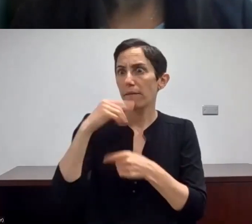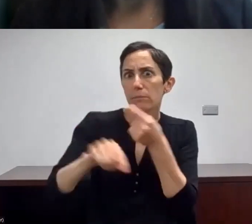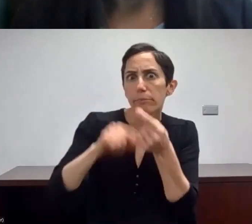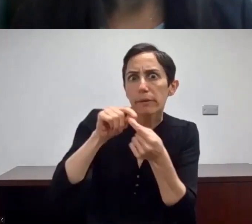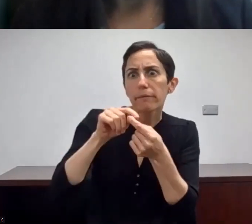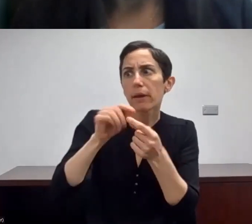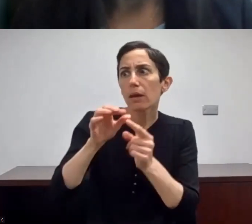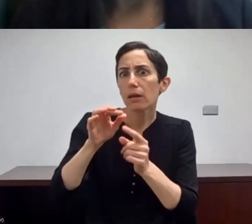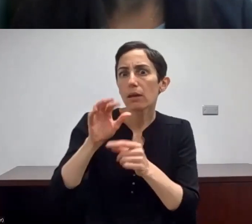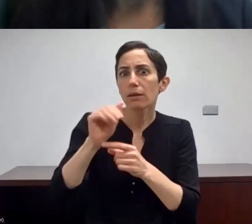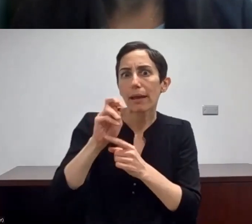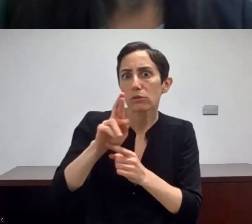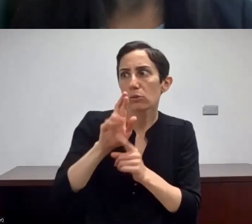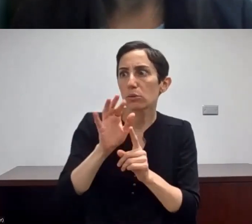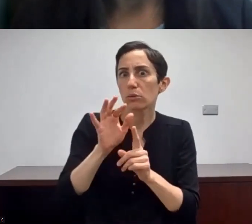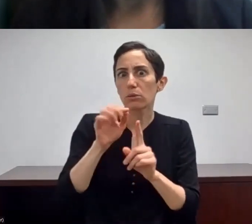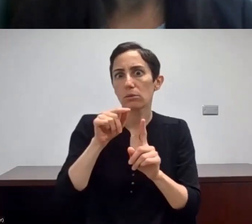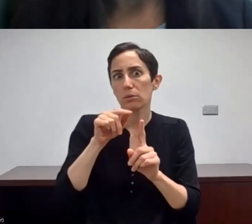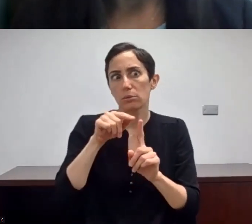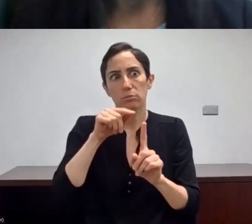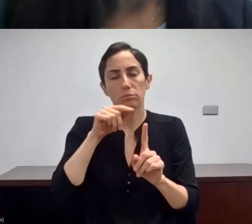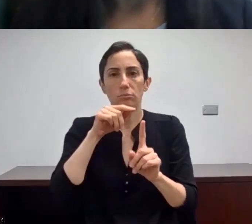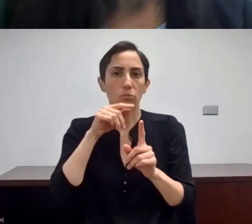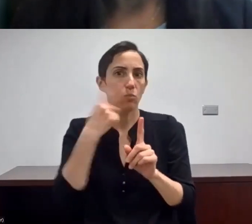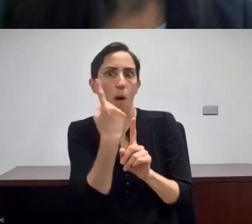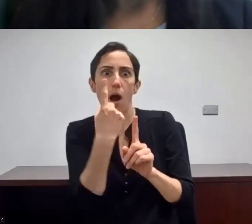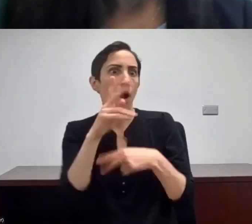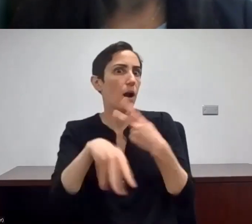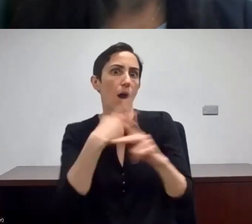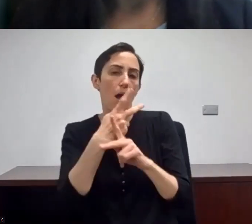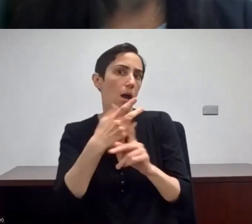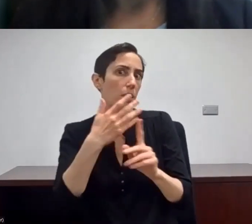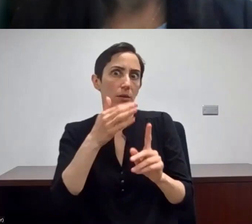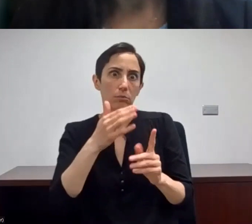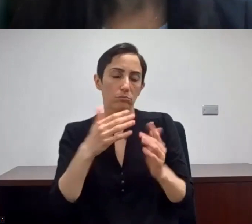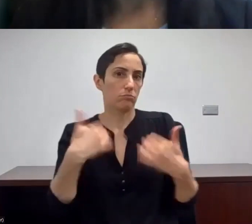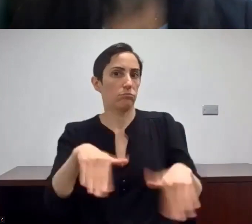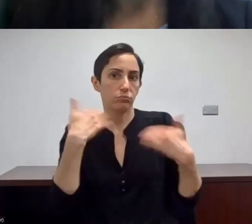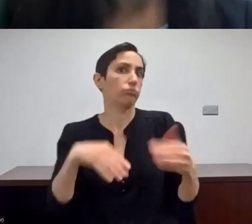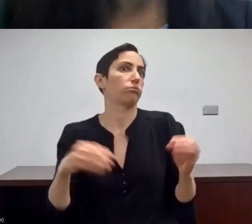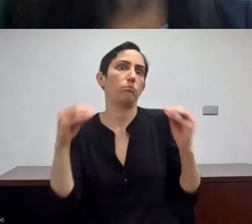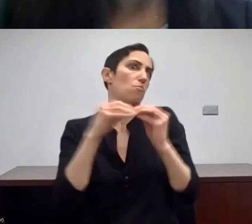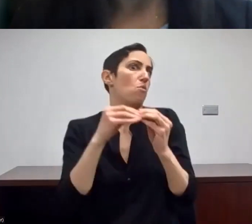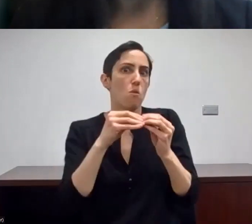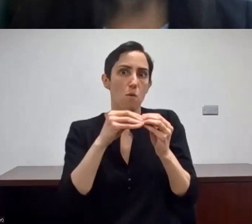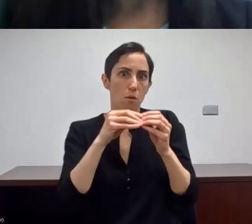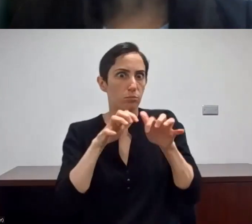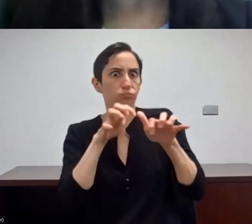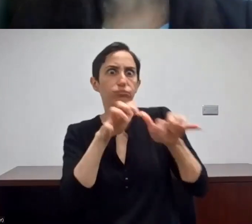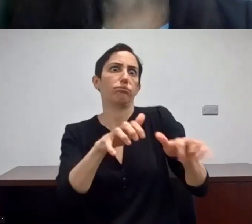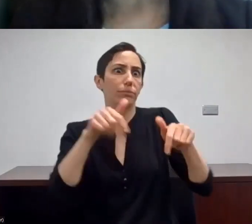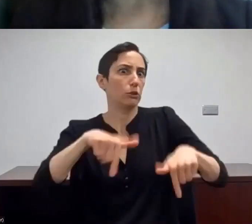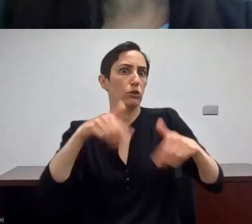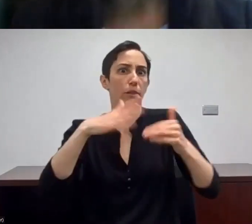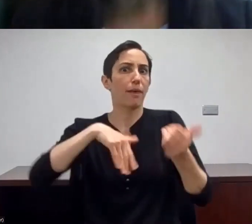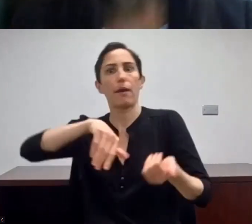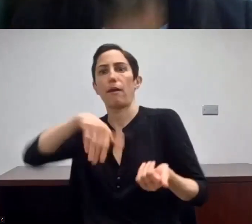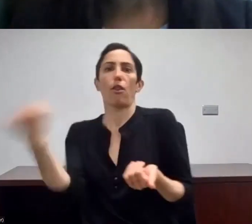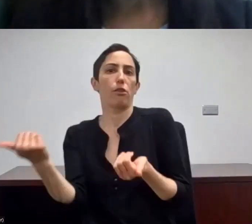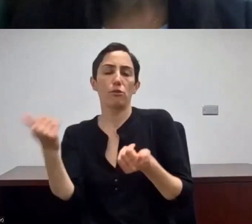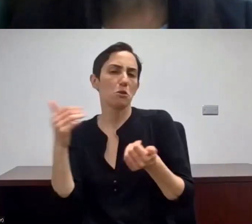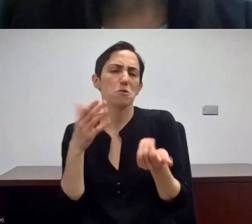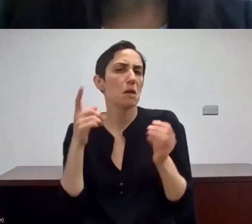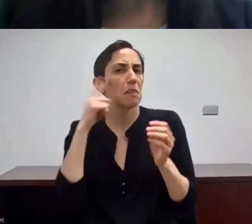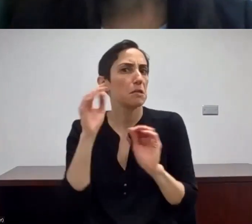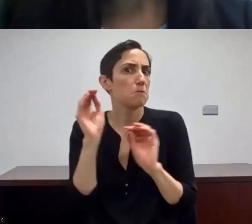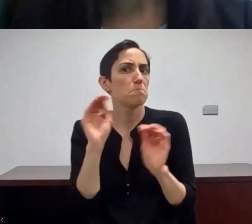that are specific to Monroe County and Western New York. Thank you. Dr. Mohile,